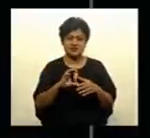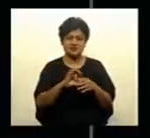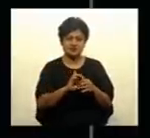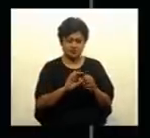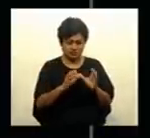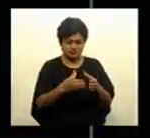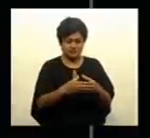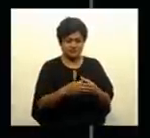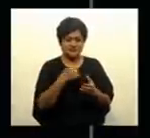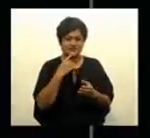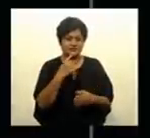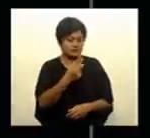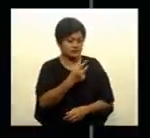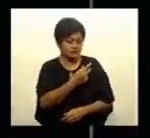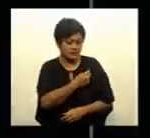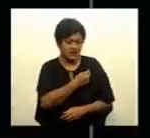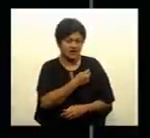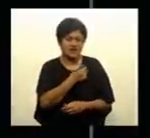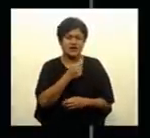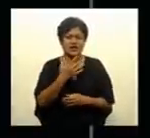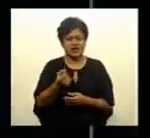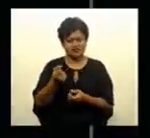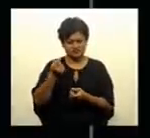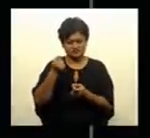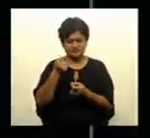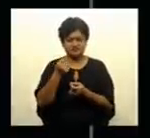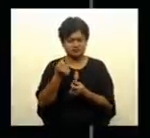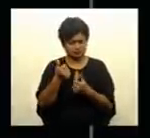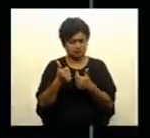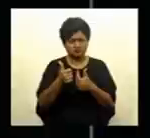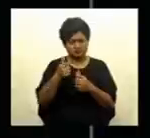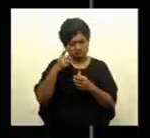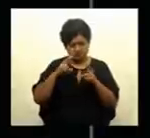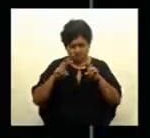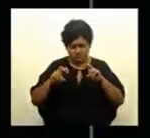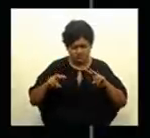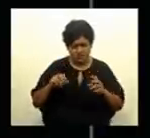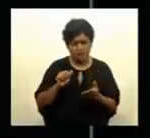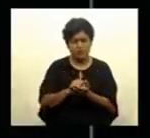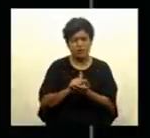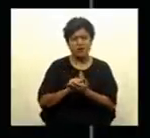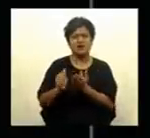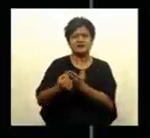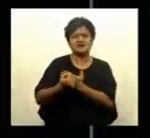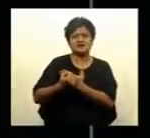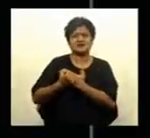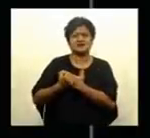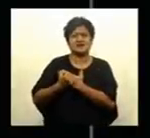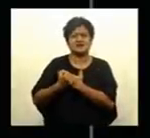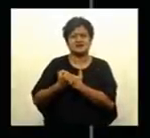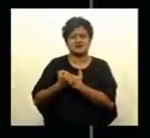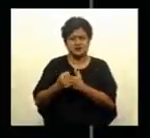vaccines have undergone the strictest safety and quality control trials and have